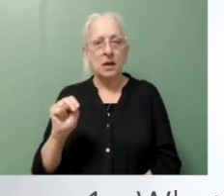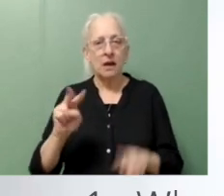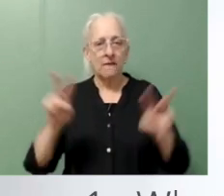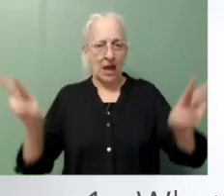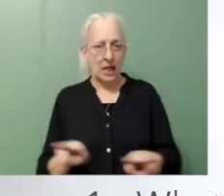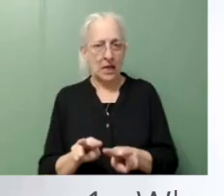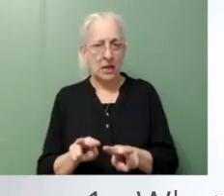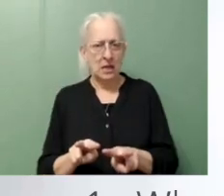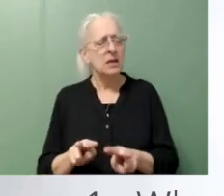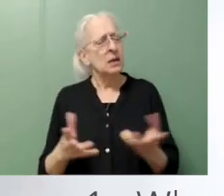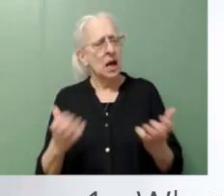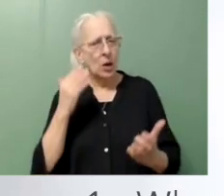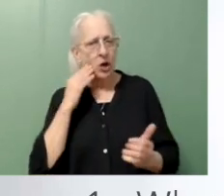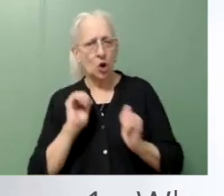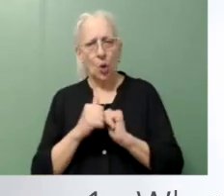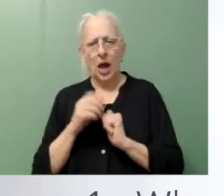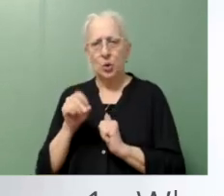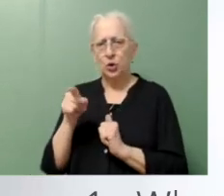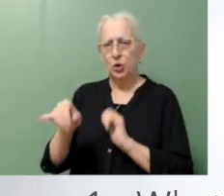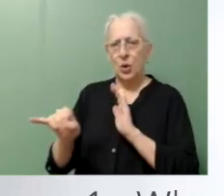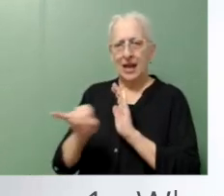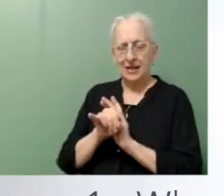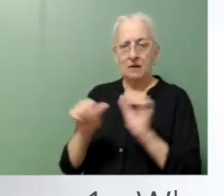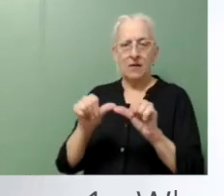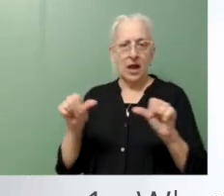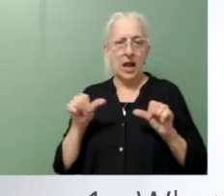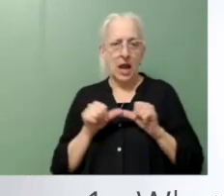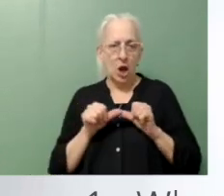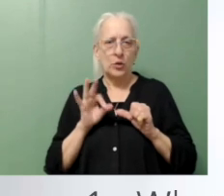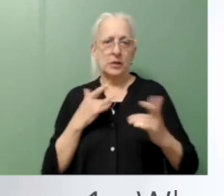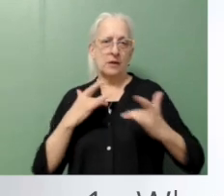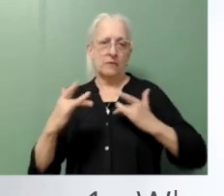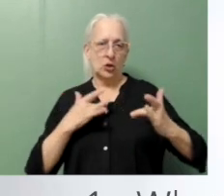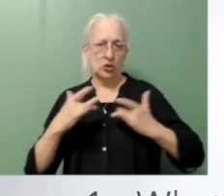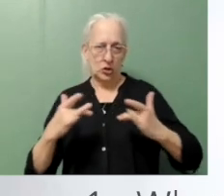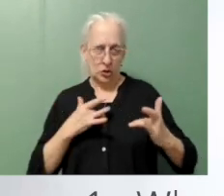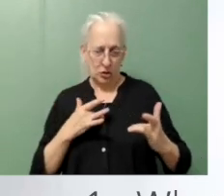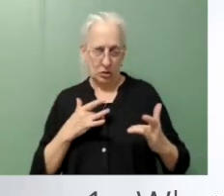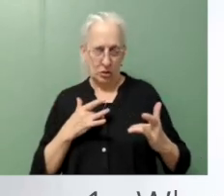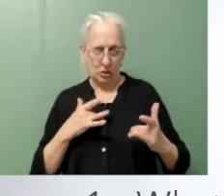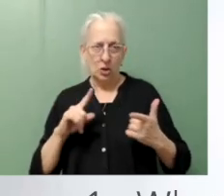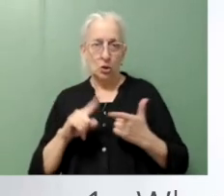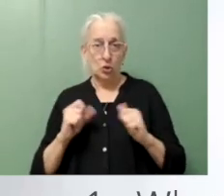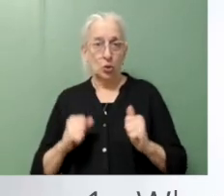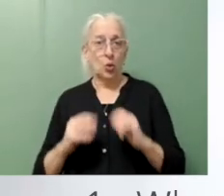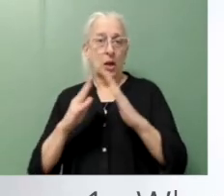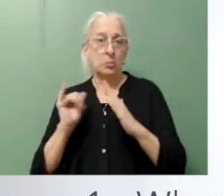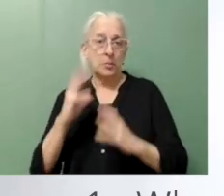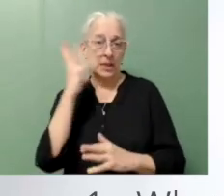know how do you identify areas of concern to implement all these